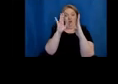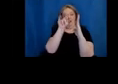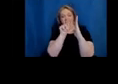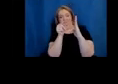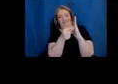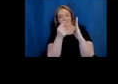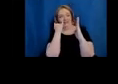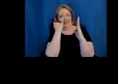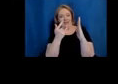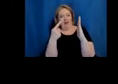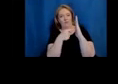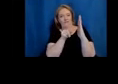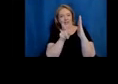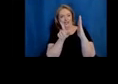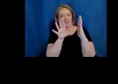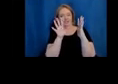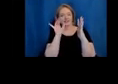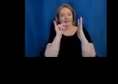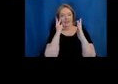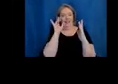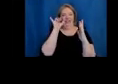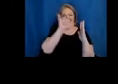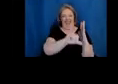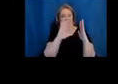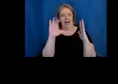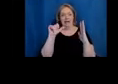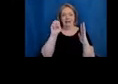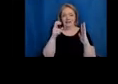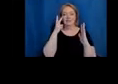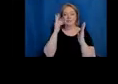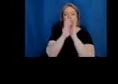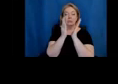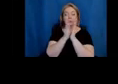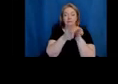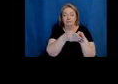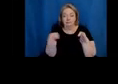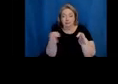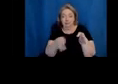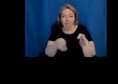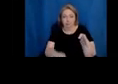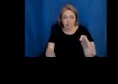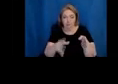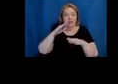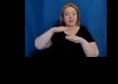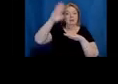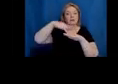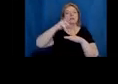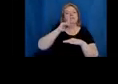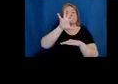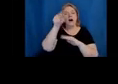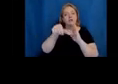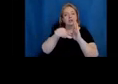reflection. And then you see this case here full of books and pieces of African sculpture.